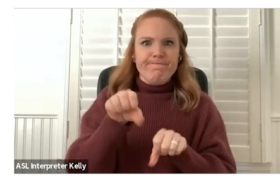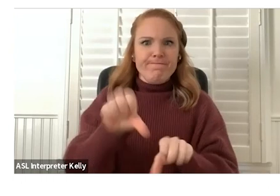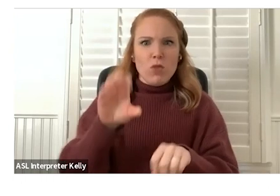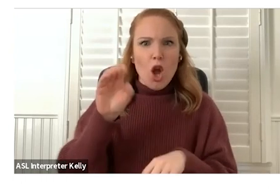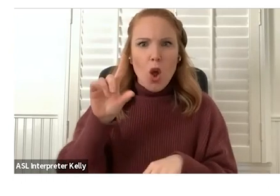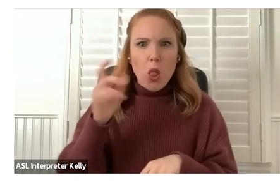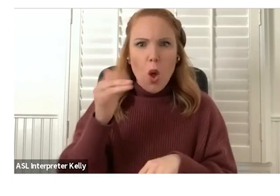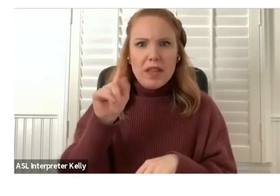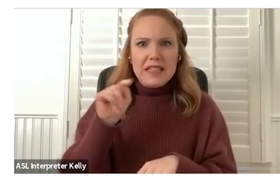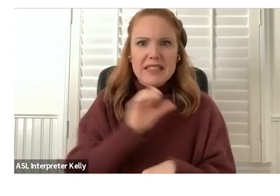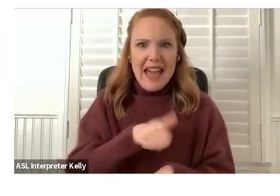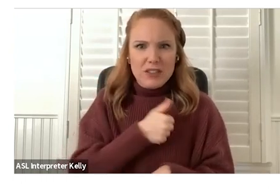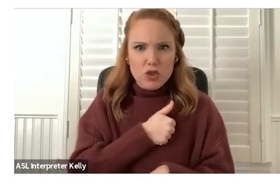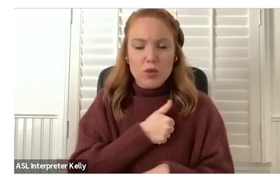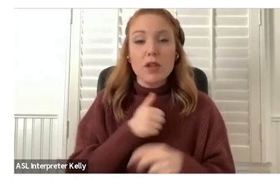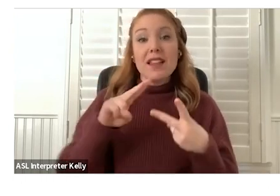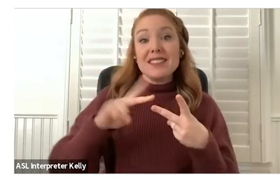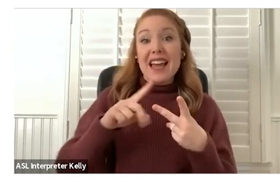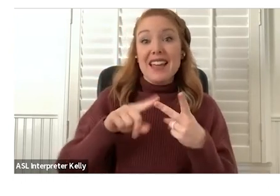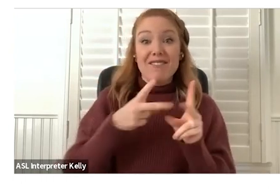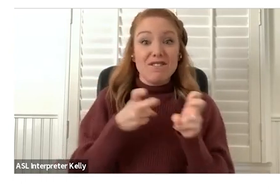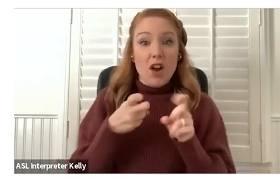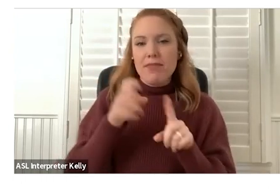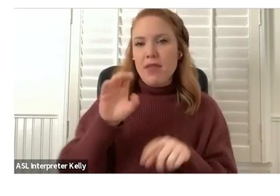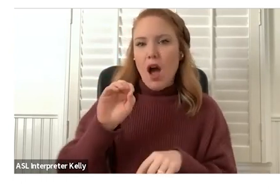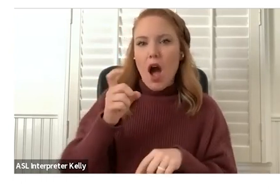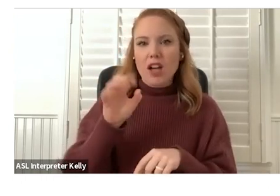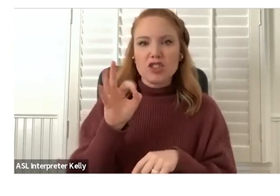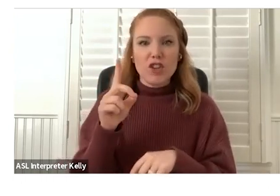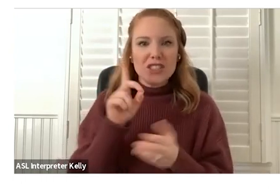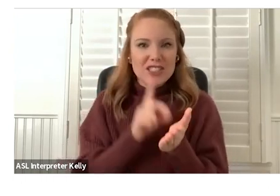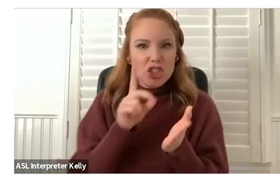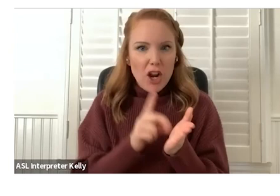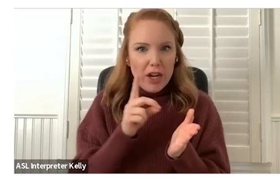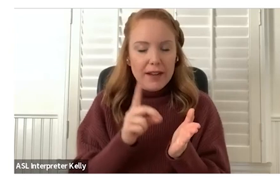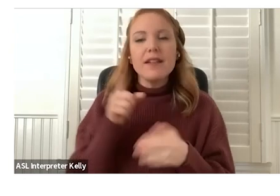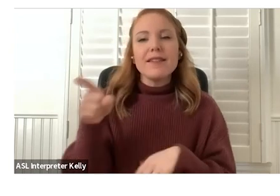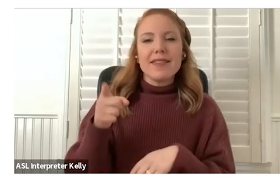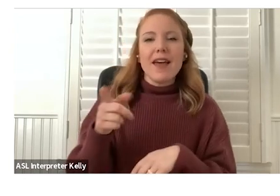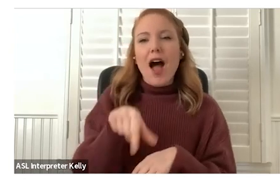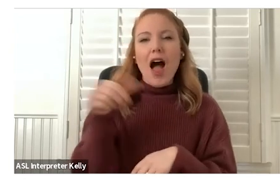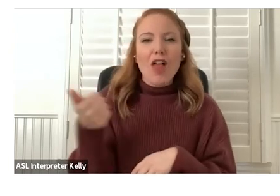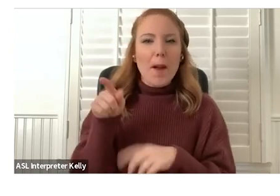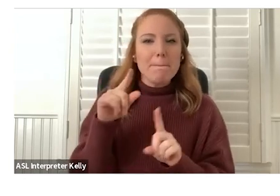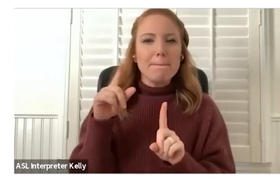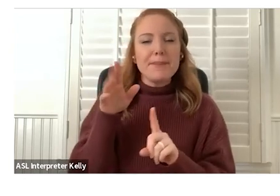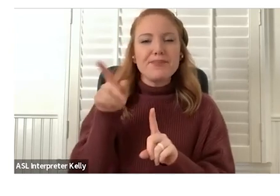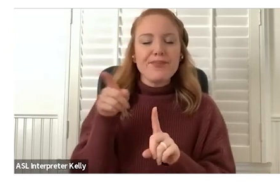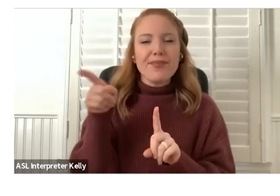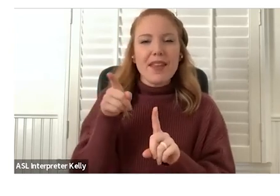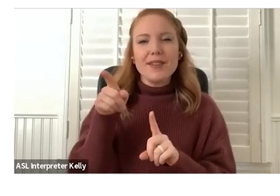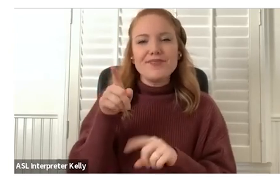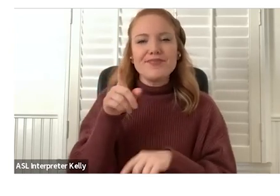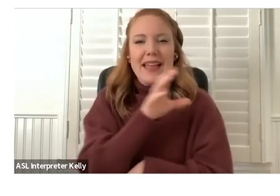centuries-long practices of Orientalist attitudes and processes of othering people, which is basically a way of